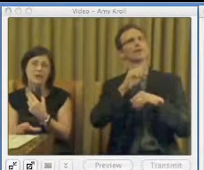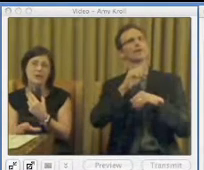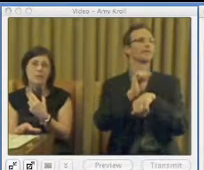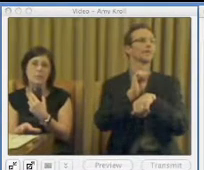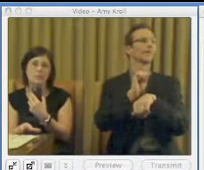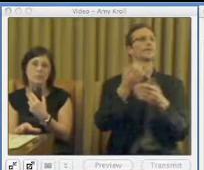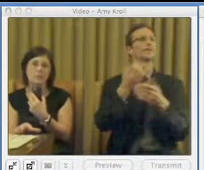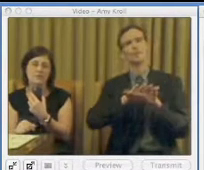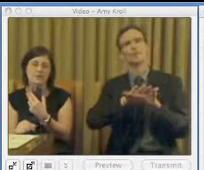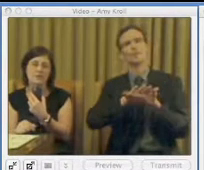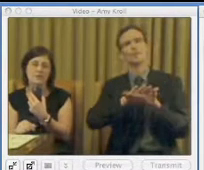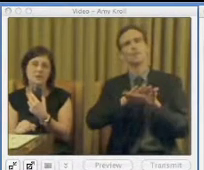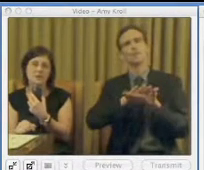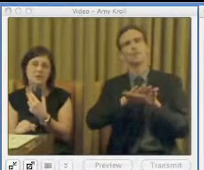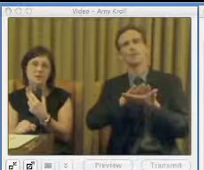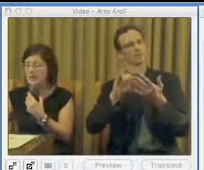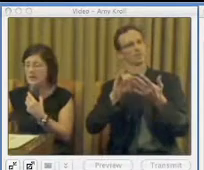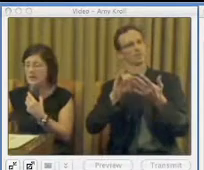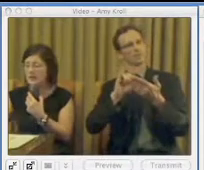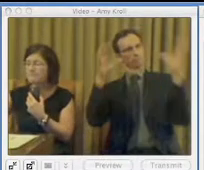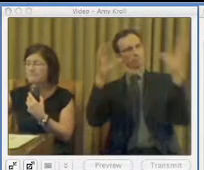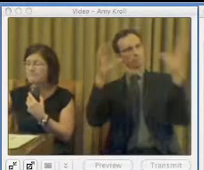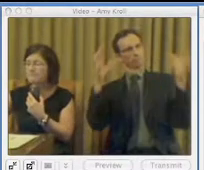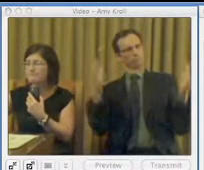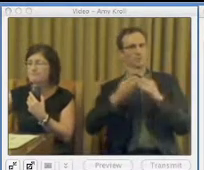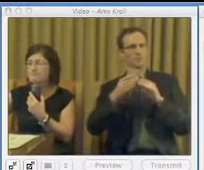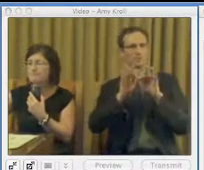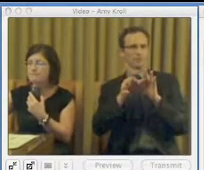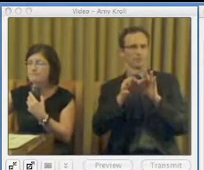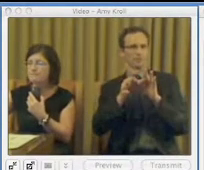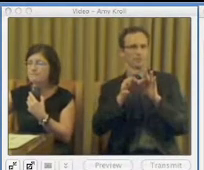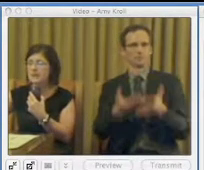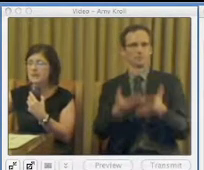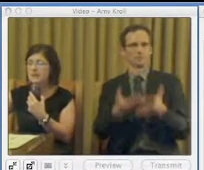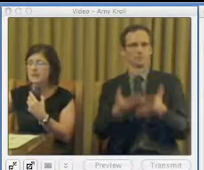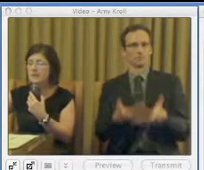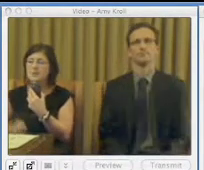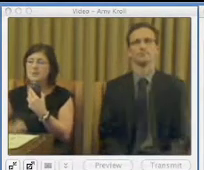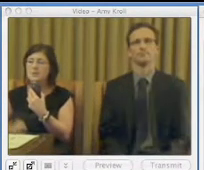That's really what we can think of as community interpreting.